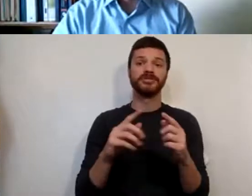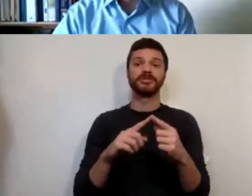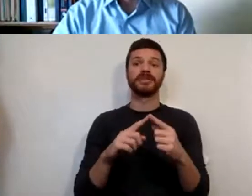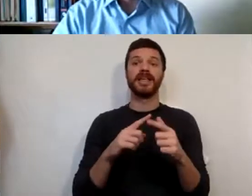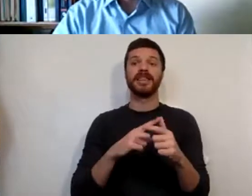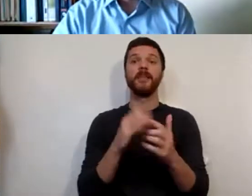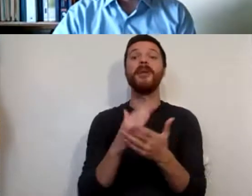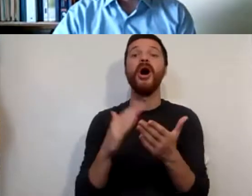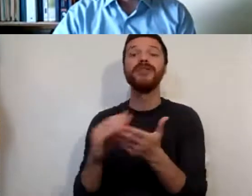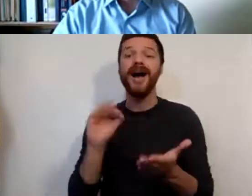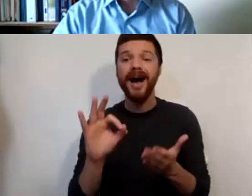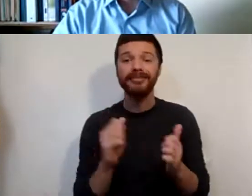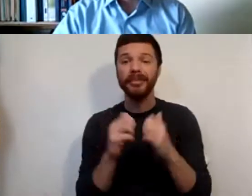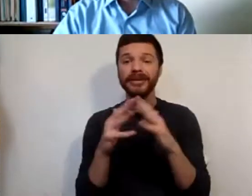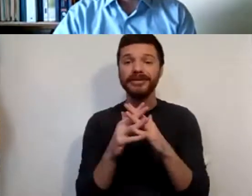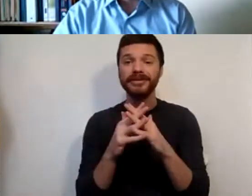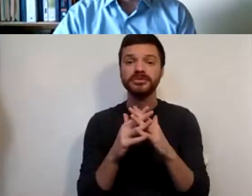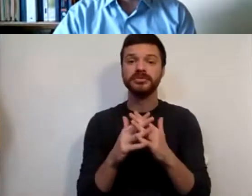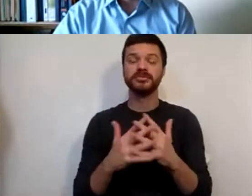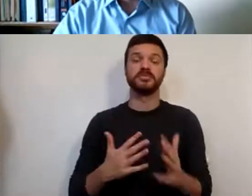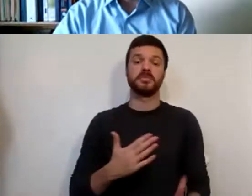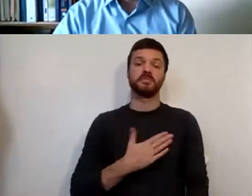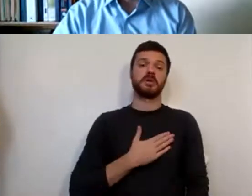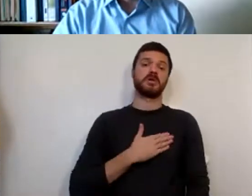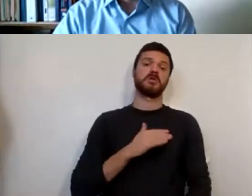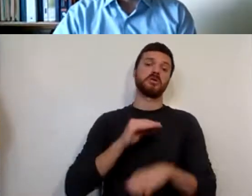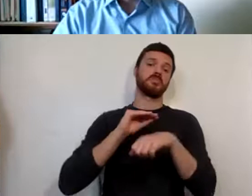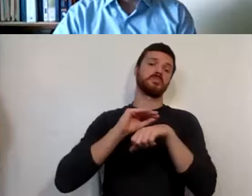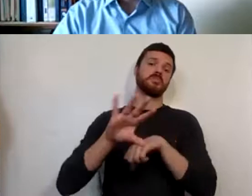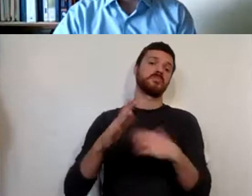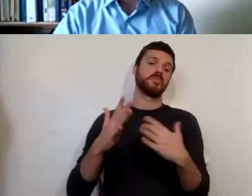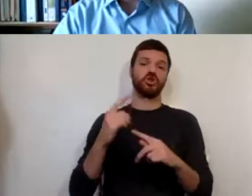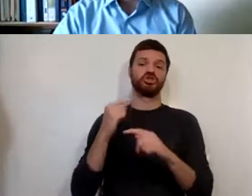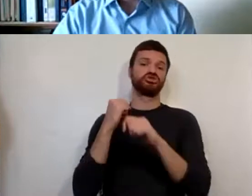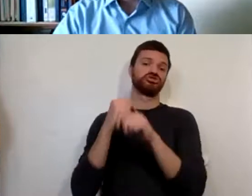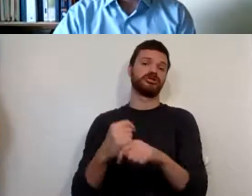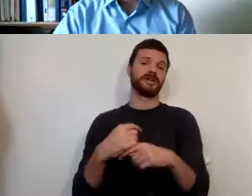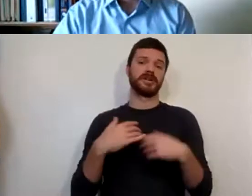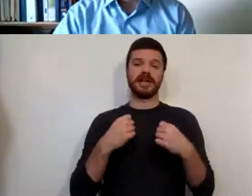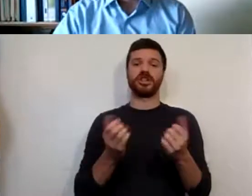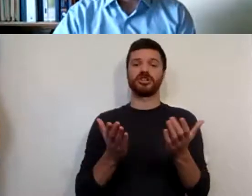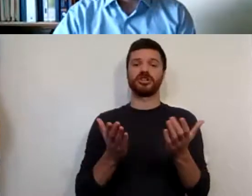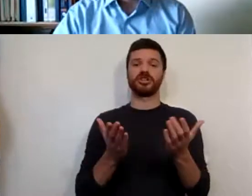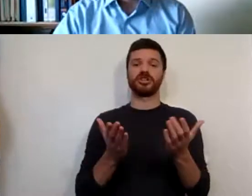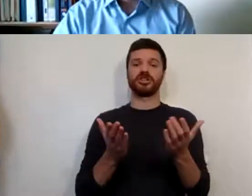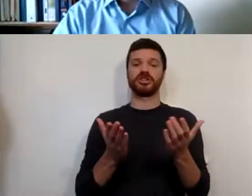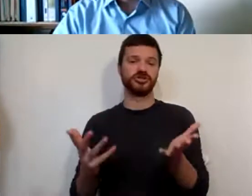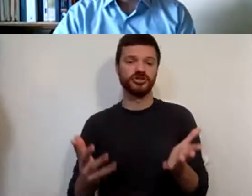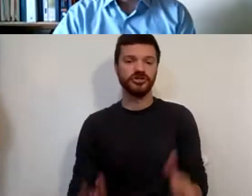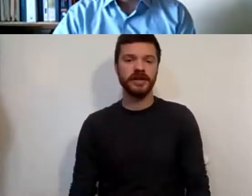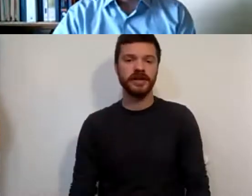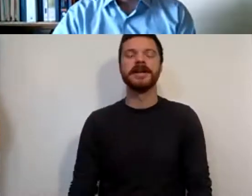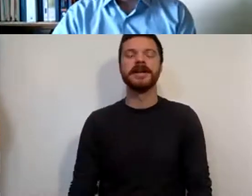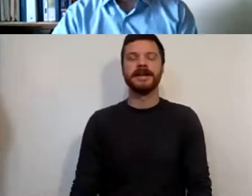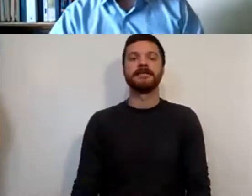implementation. I would say that, traditionally as health services researcher, we have had a lot of